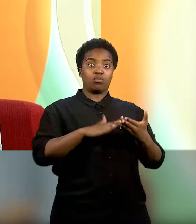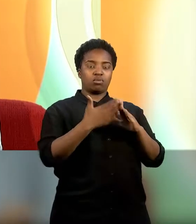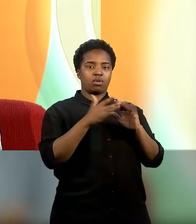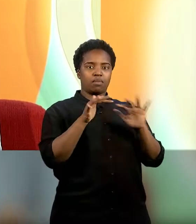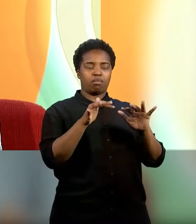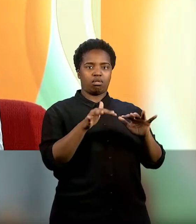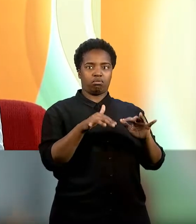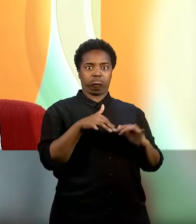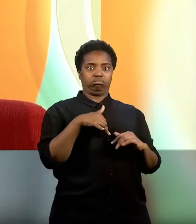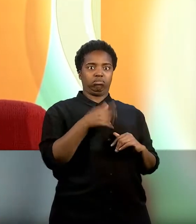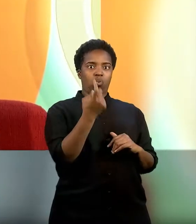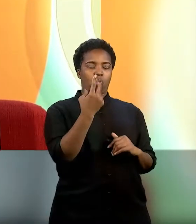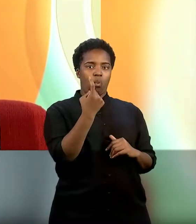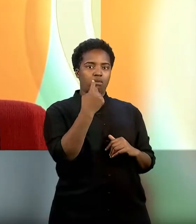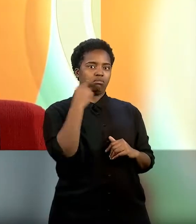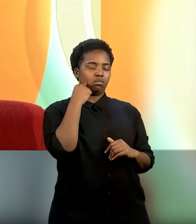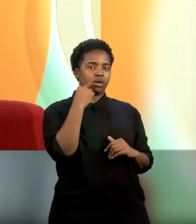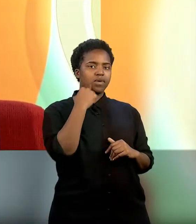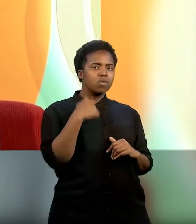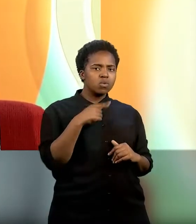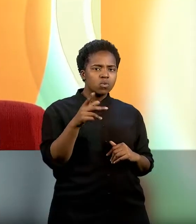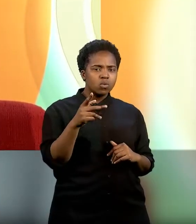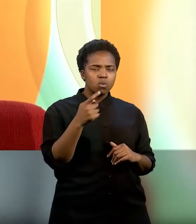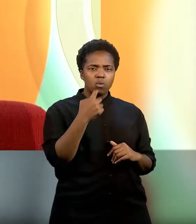to community, maybe ba around gore